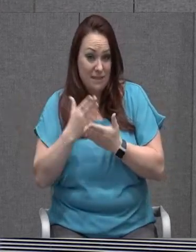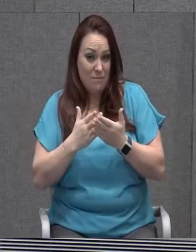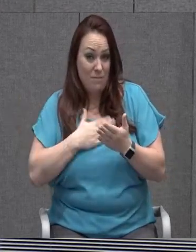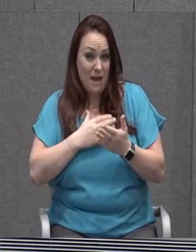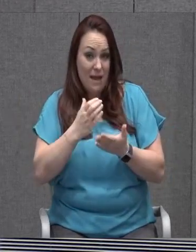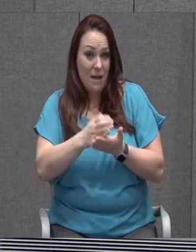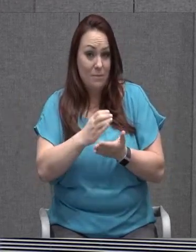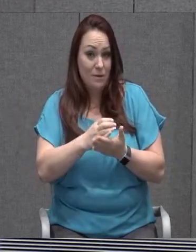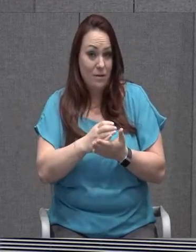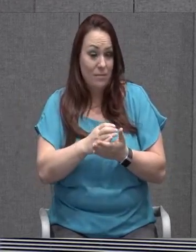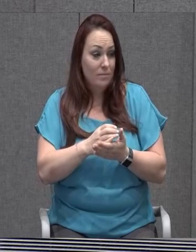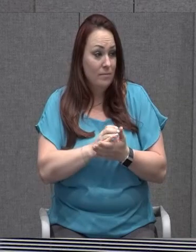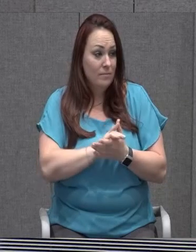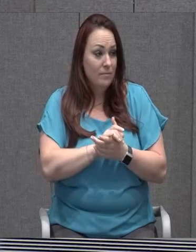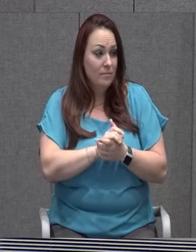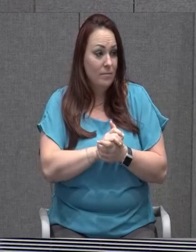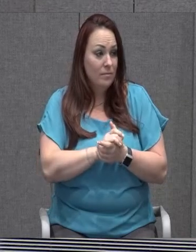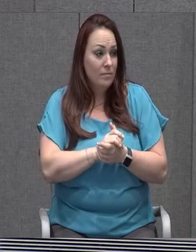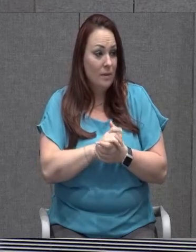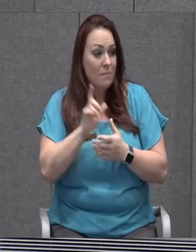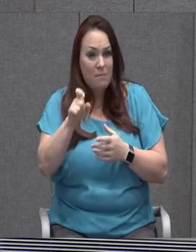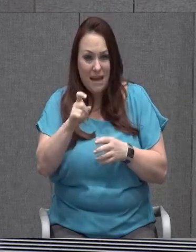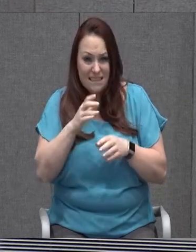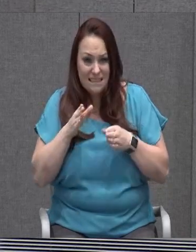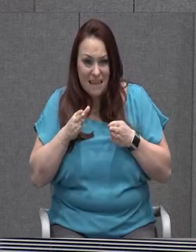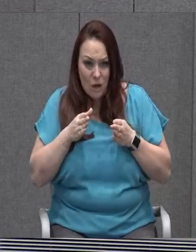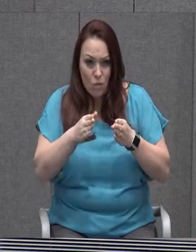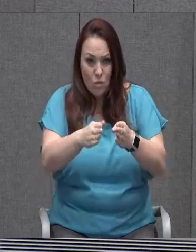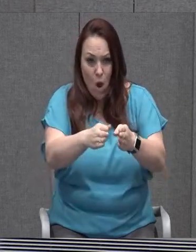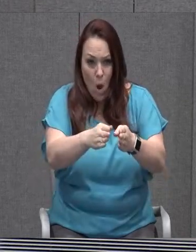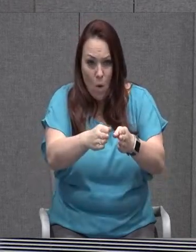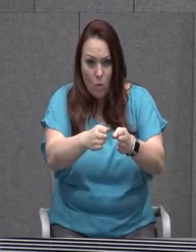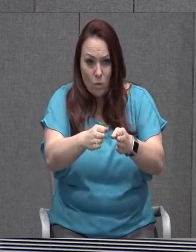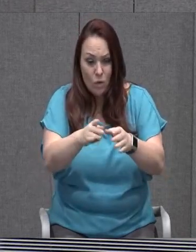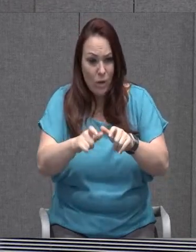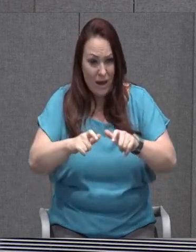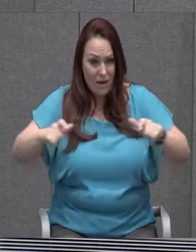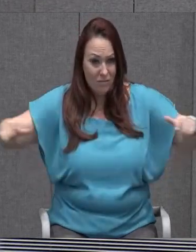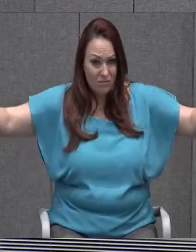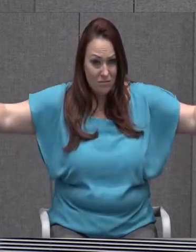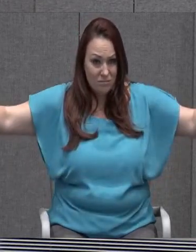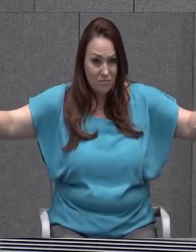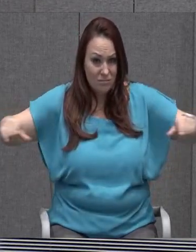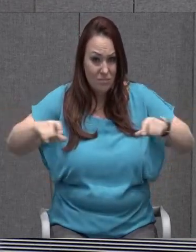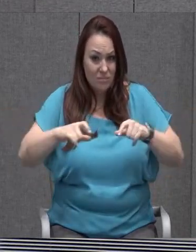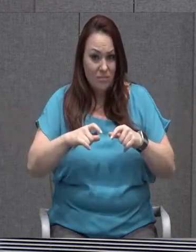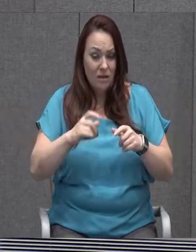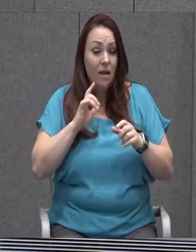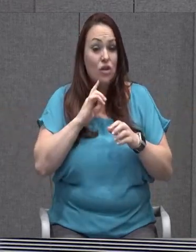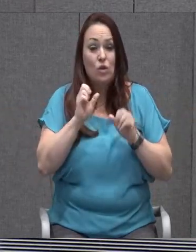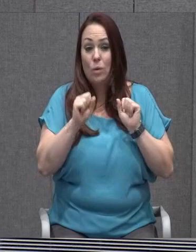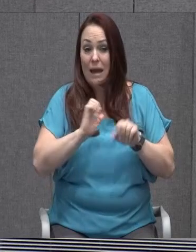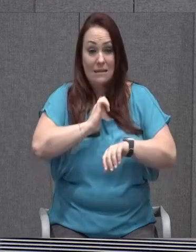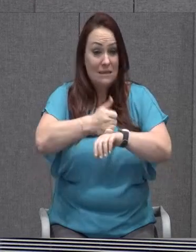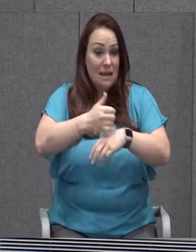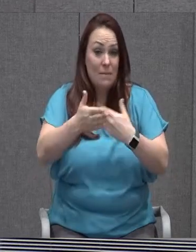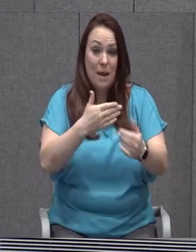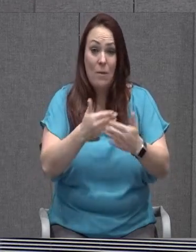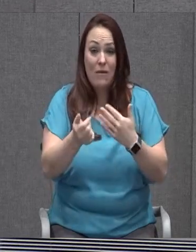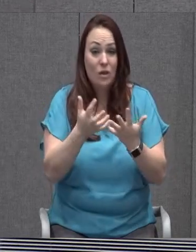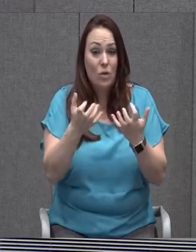Now, do I have to have them in a row? You can have your cups any way you want to as long as you have them up safely. Okay.